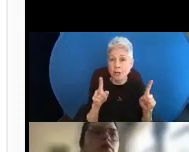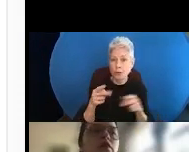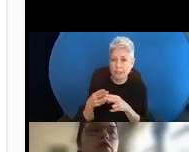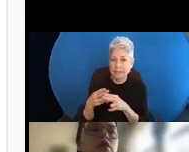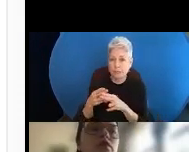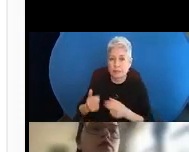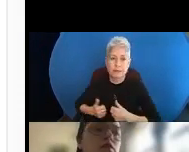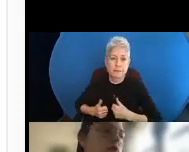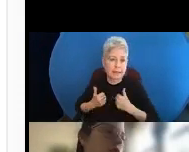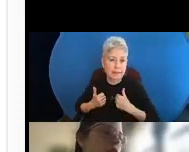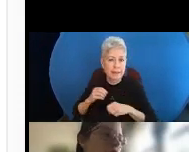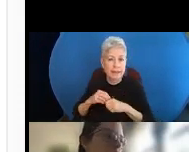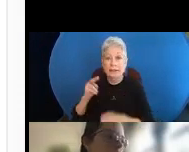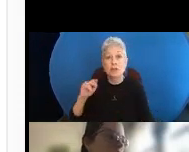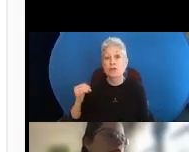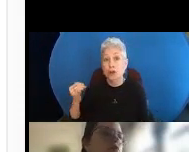temporarily living in New Jersey.